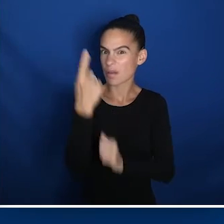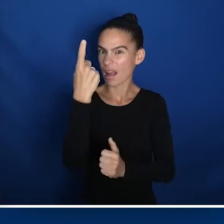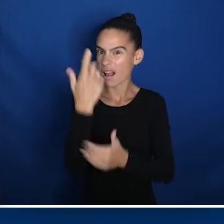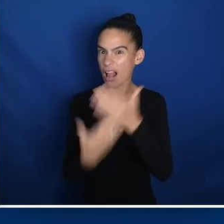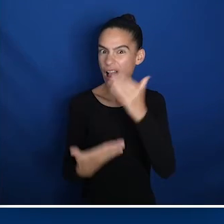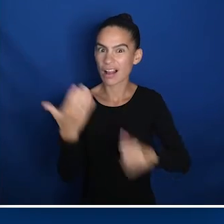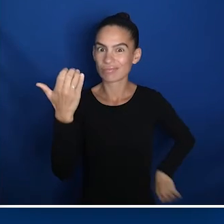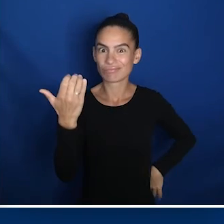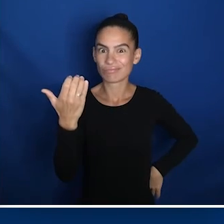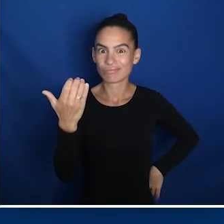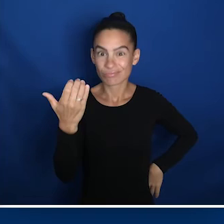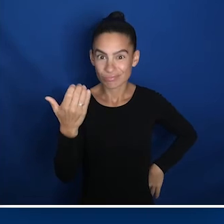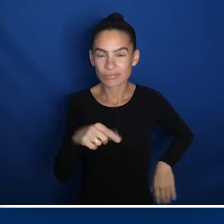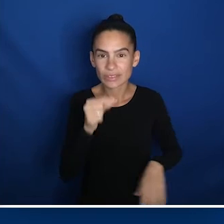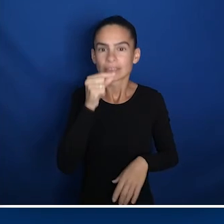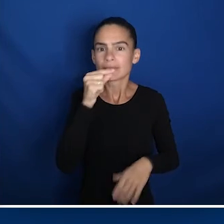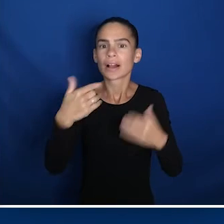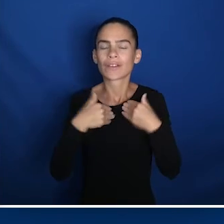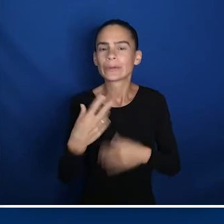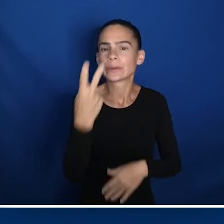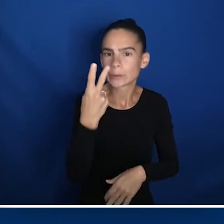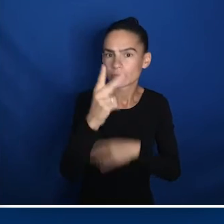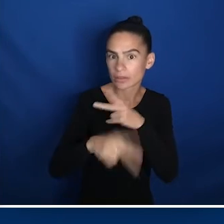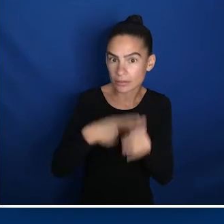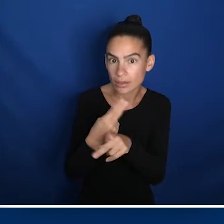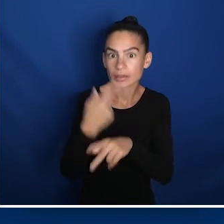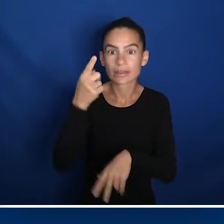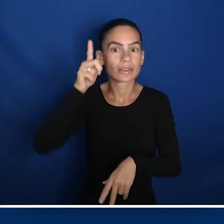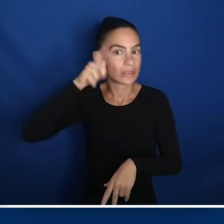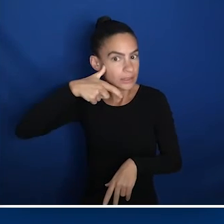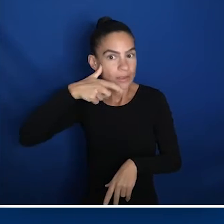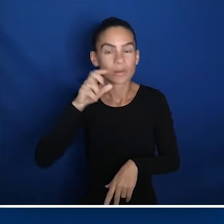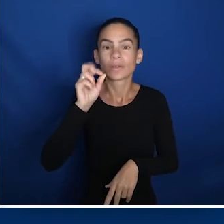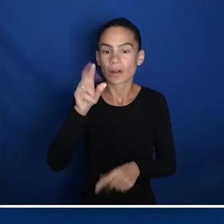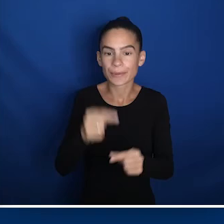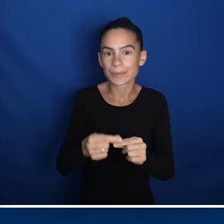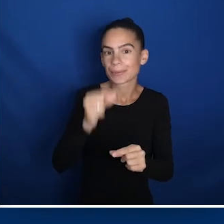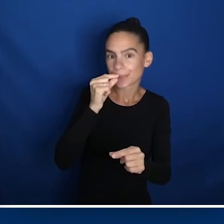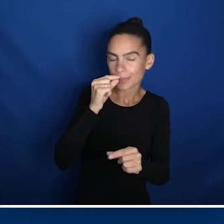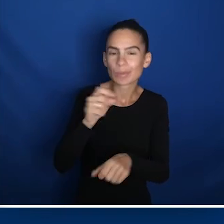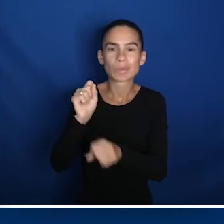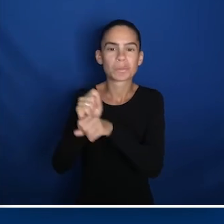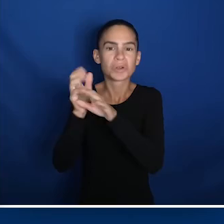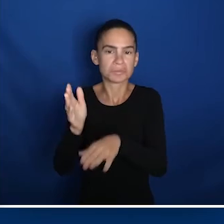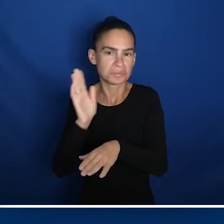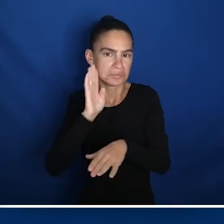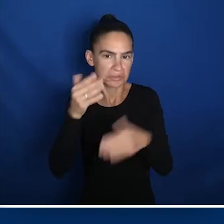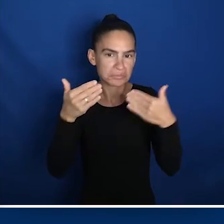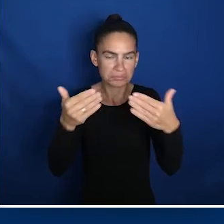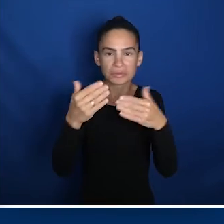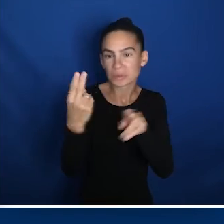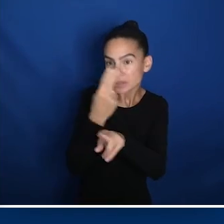There are 2 types of sip and puff devices, the headset device and the gooseneck device. The poll worker will assemble the unit